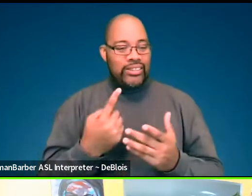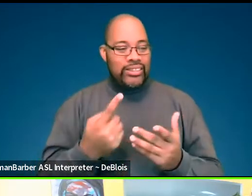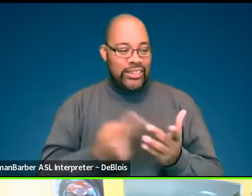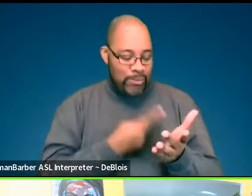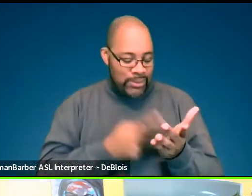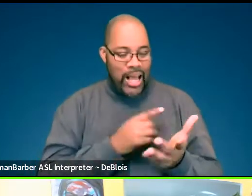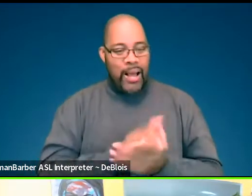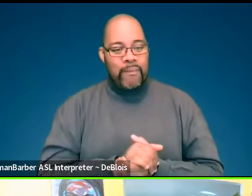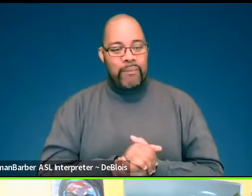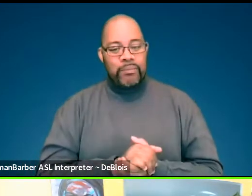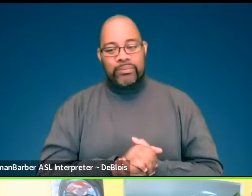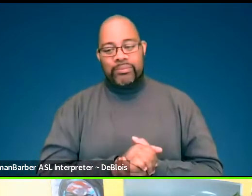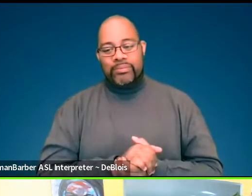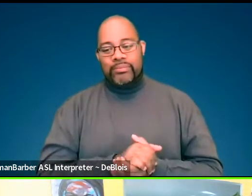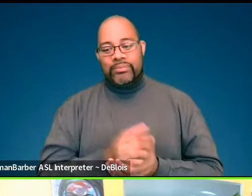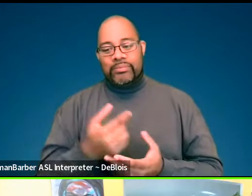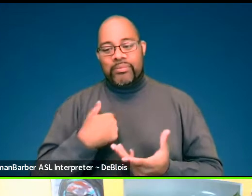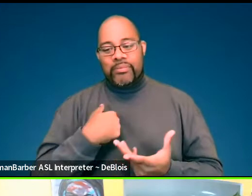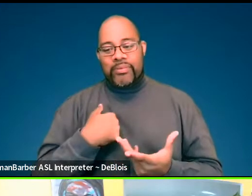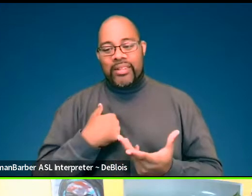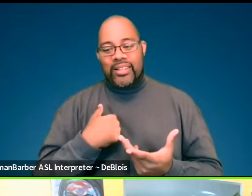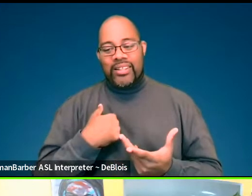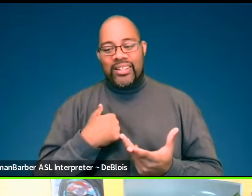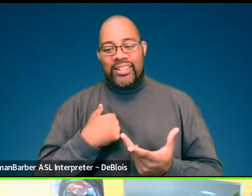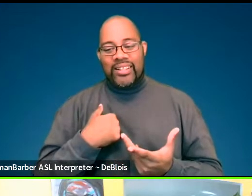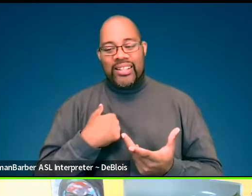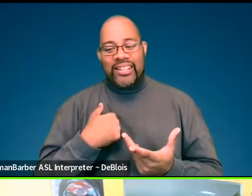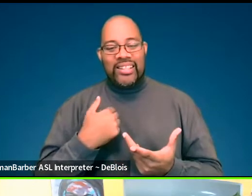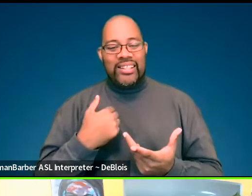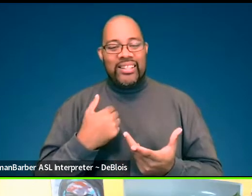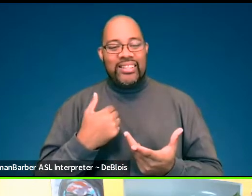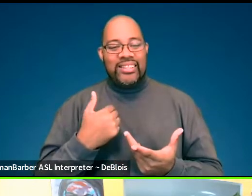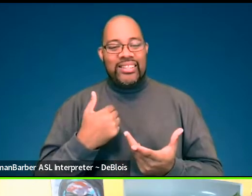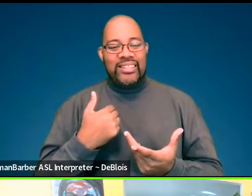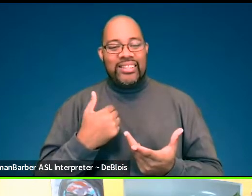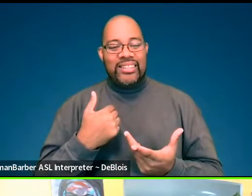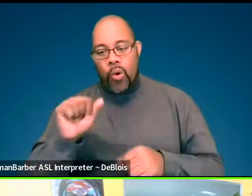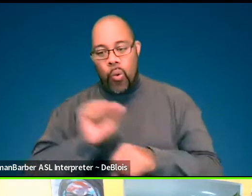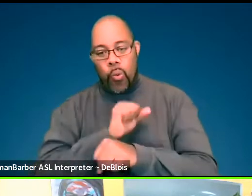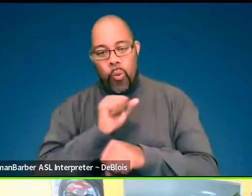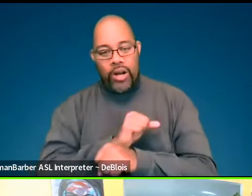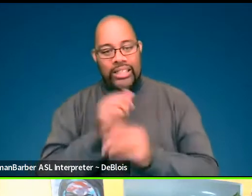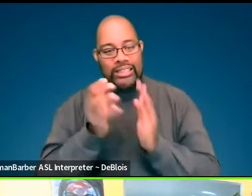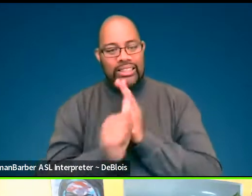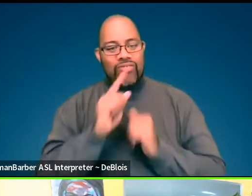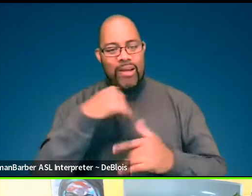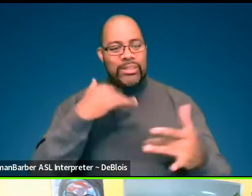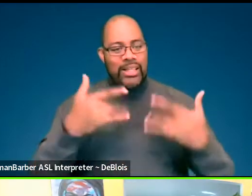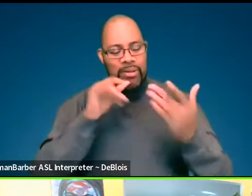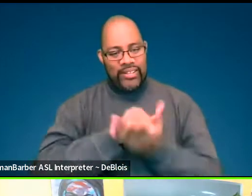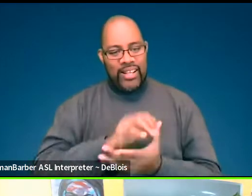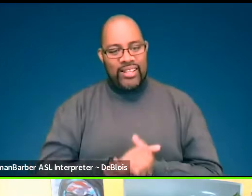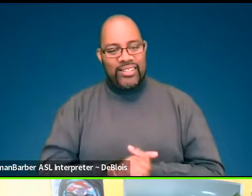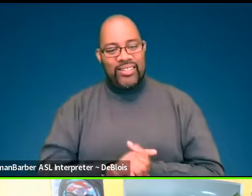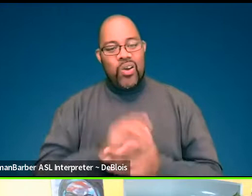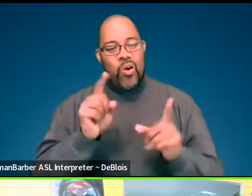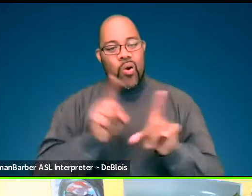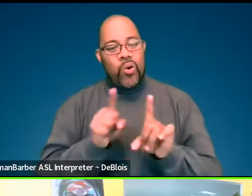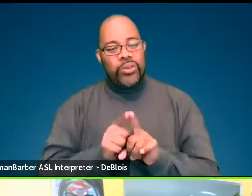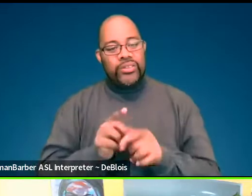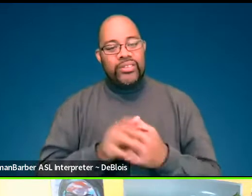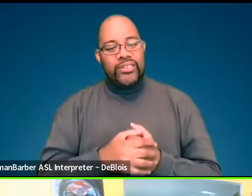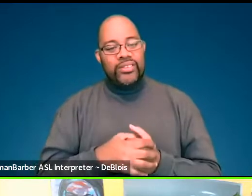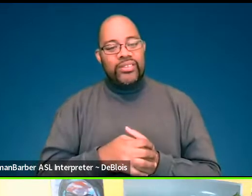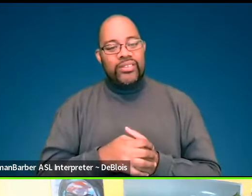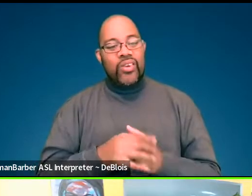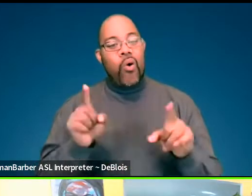time. I've been getting into other sorts of metalworking skills, which I'm really excited about as well.